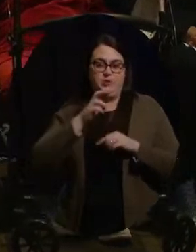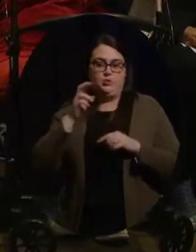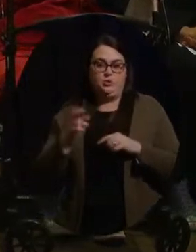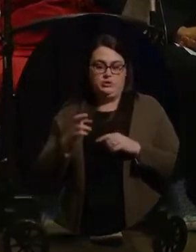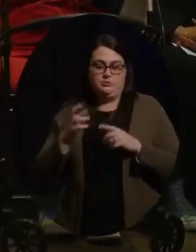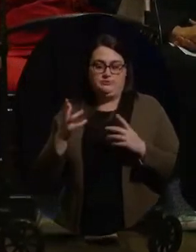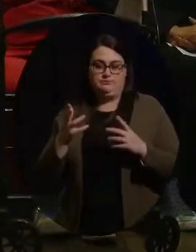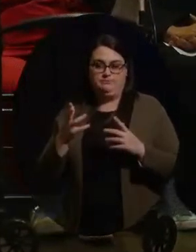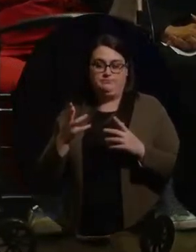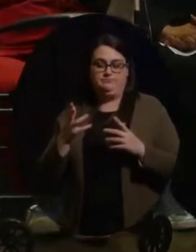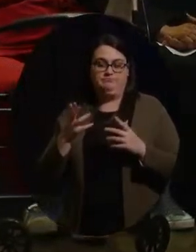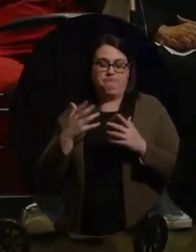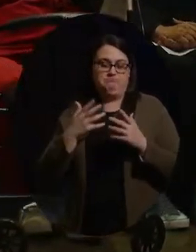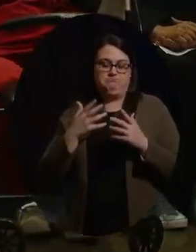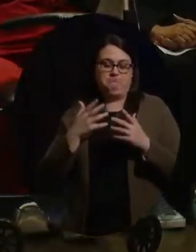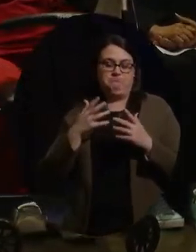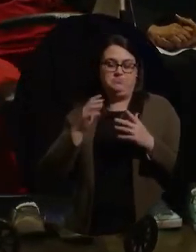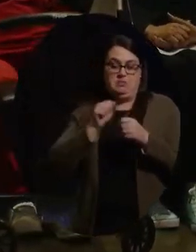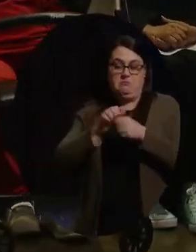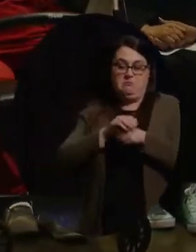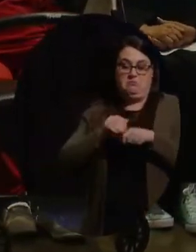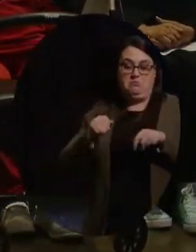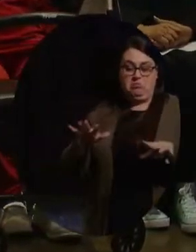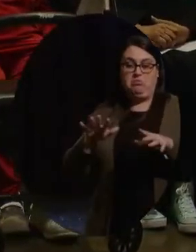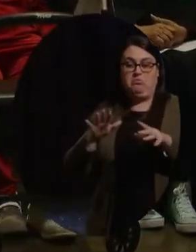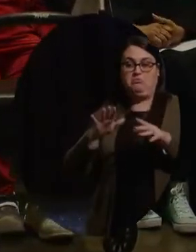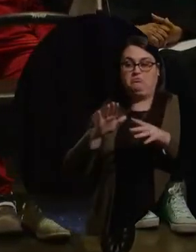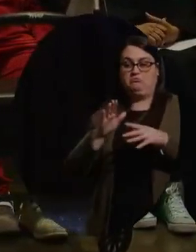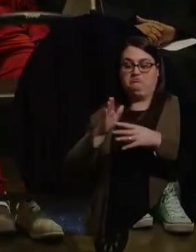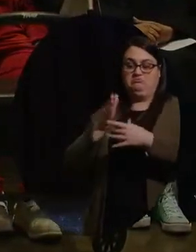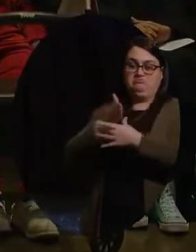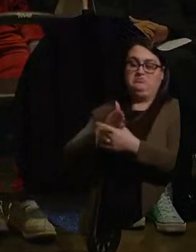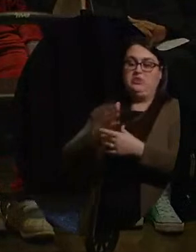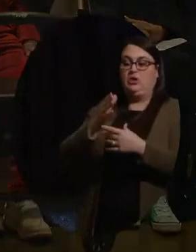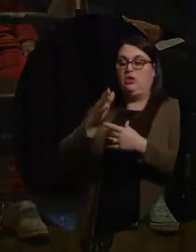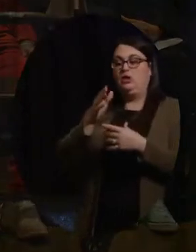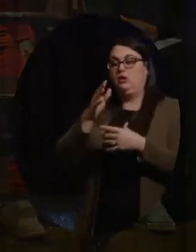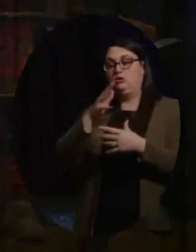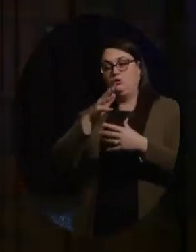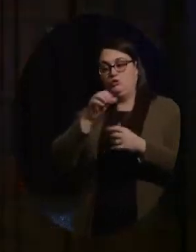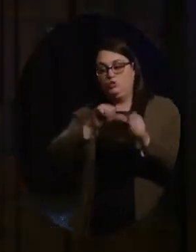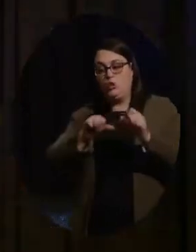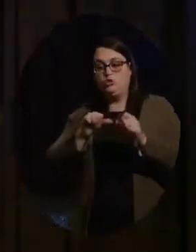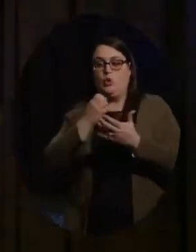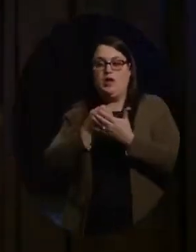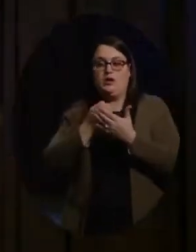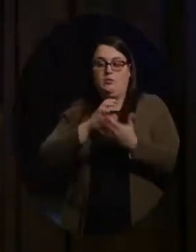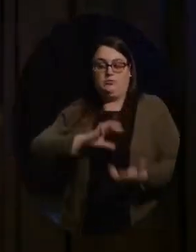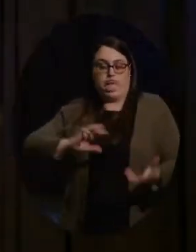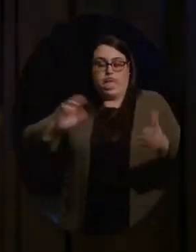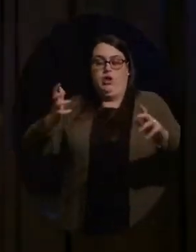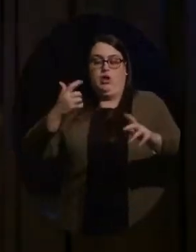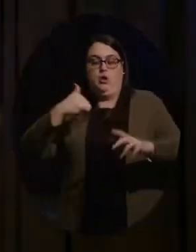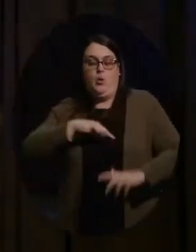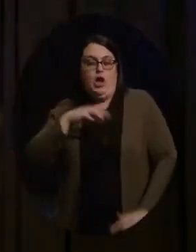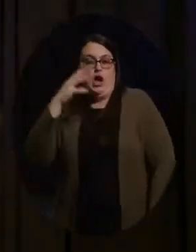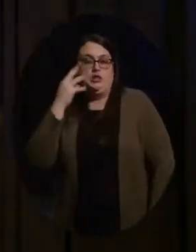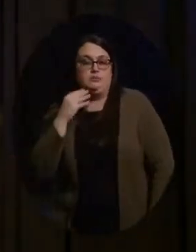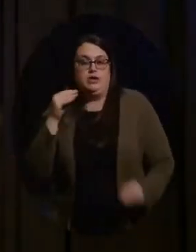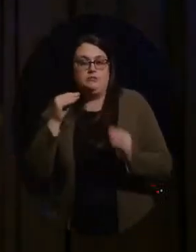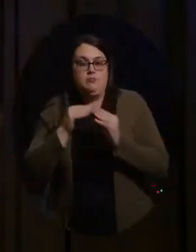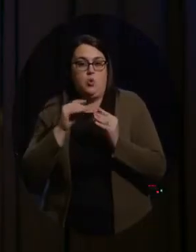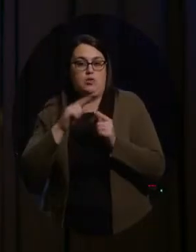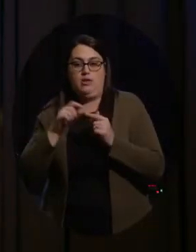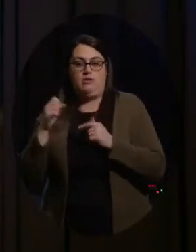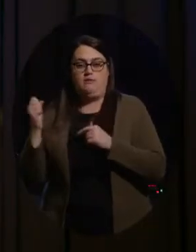despite a global pandemic paired with social and economic upheaval, we are experiencing much more than a